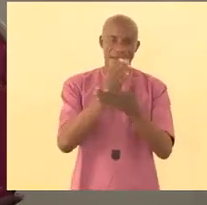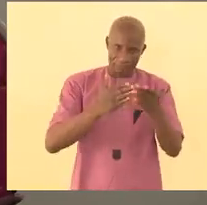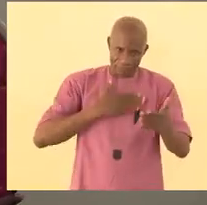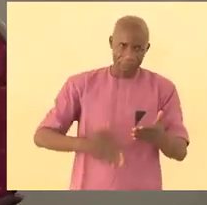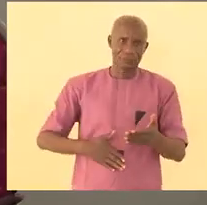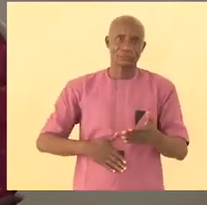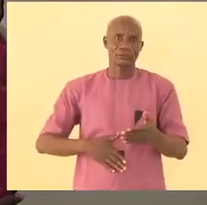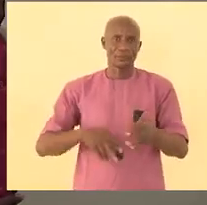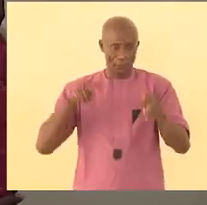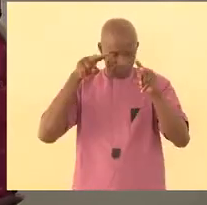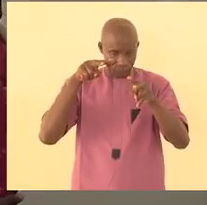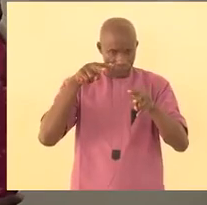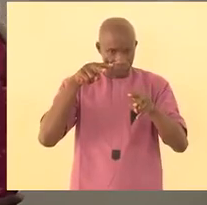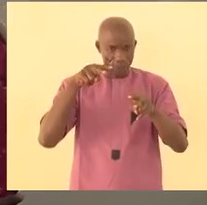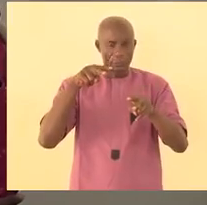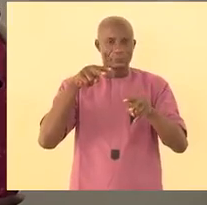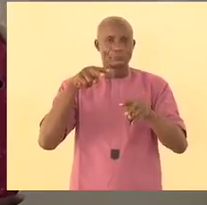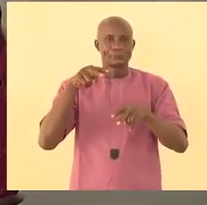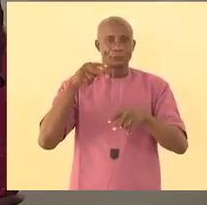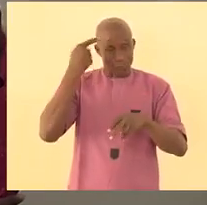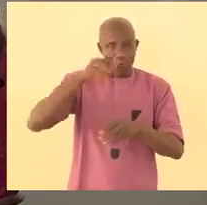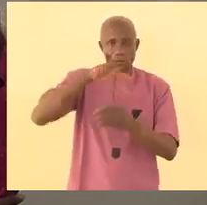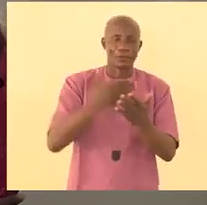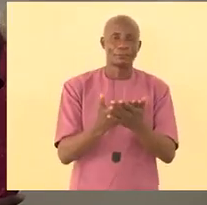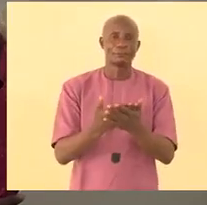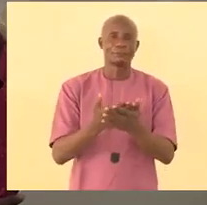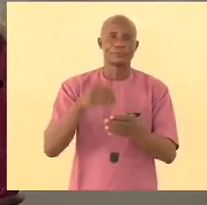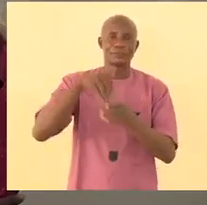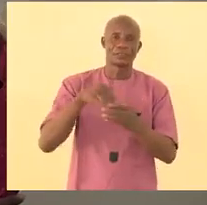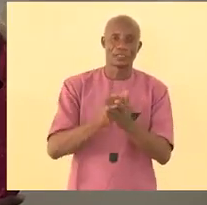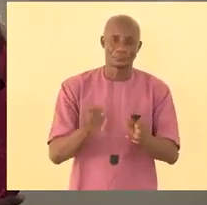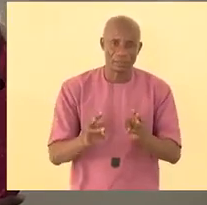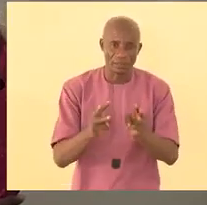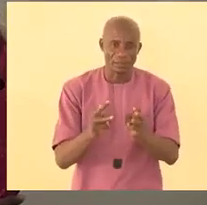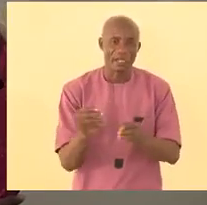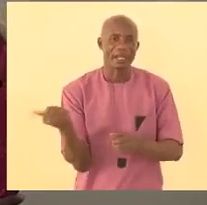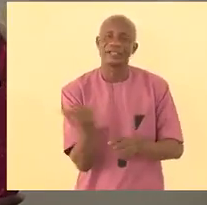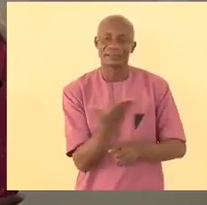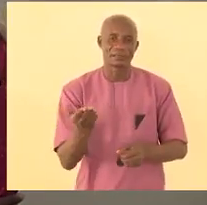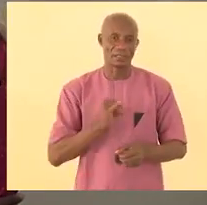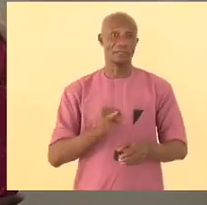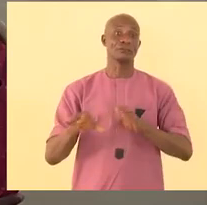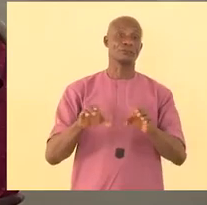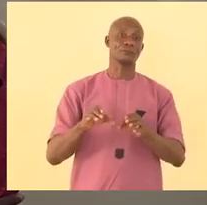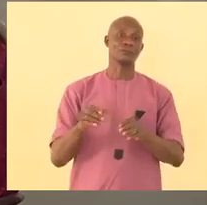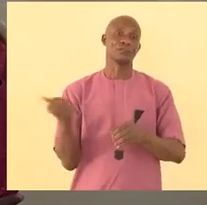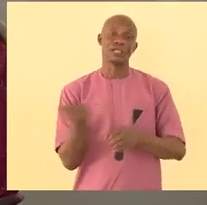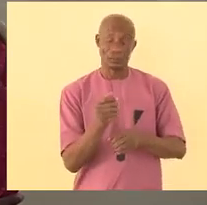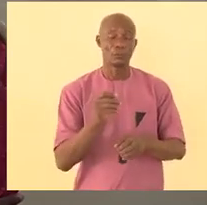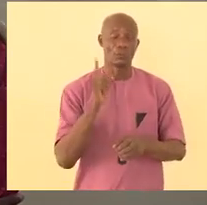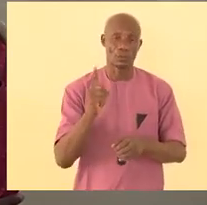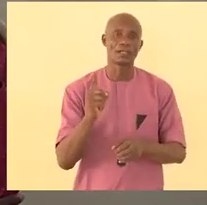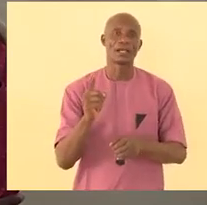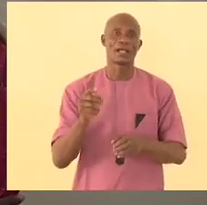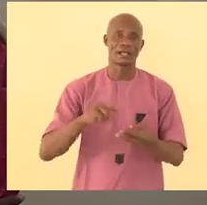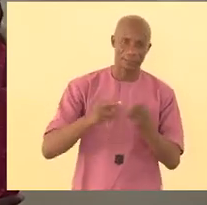I look up to for all my decisions. And in that way, wherever I am, whatever I do, whoever I